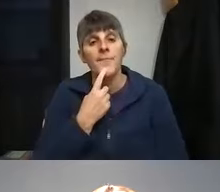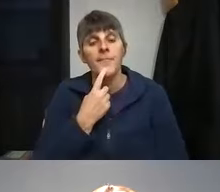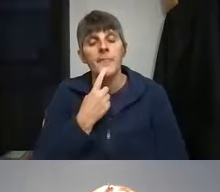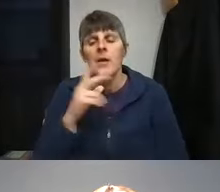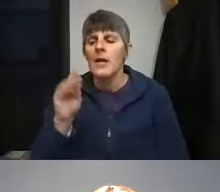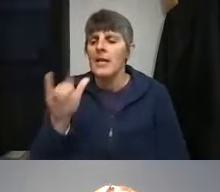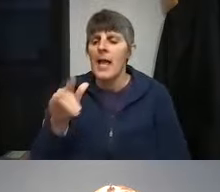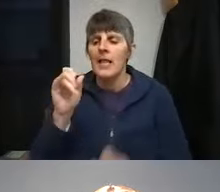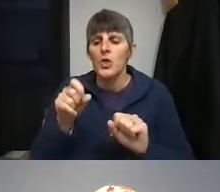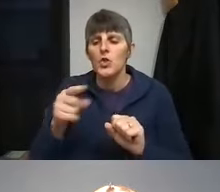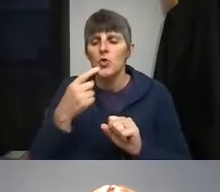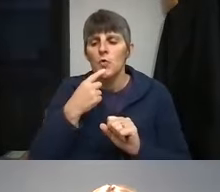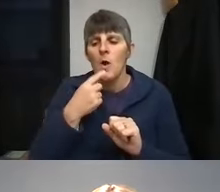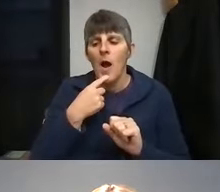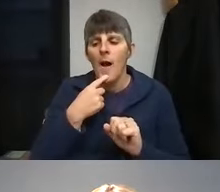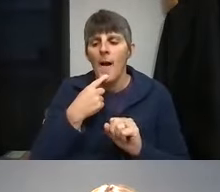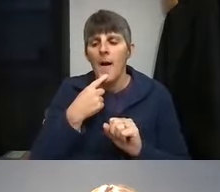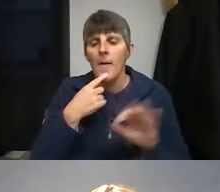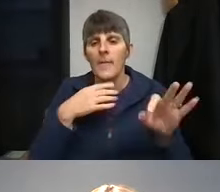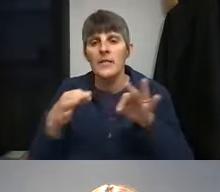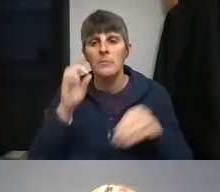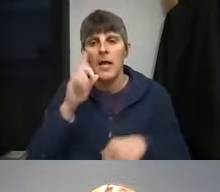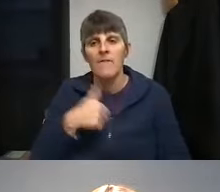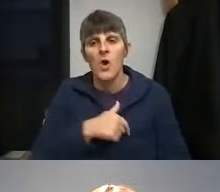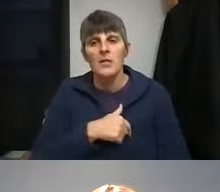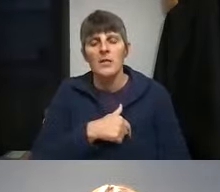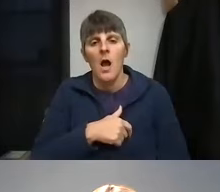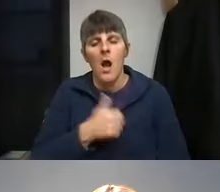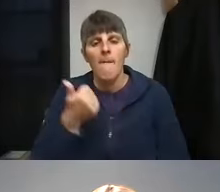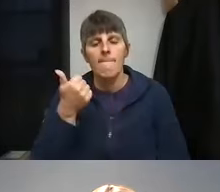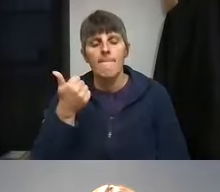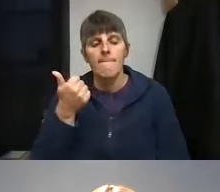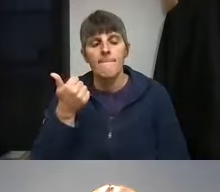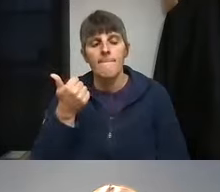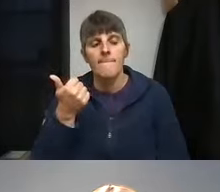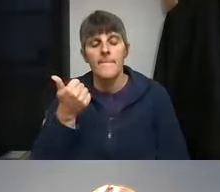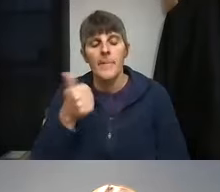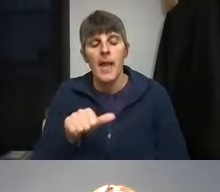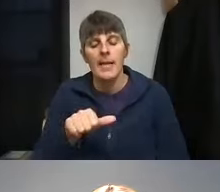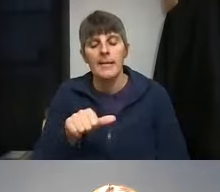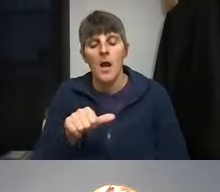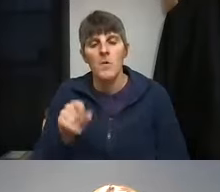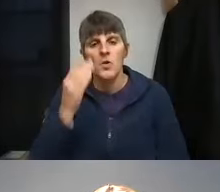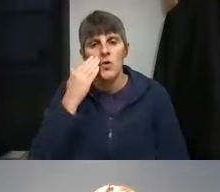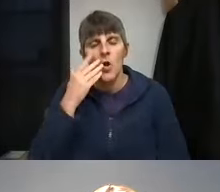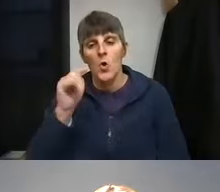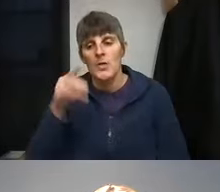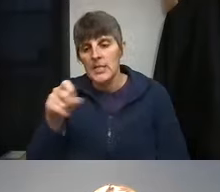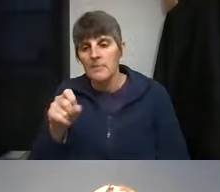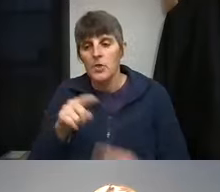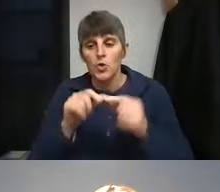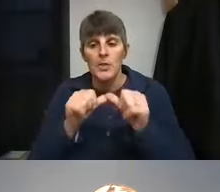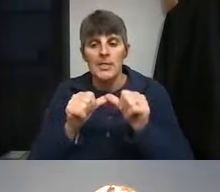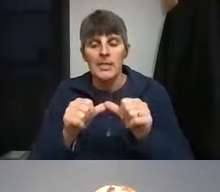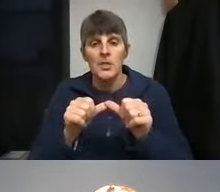Kelly, could you explain for us any you know, tips to continue